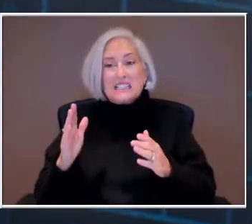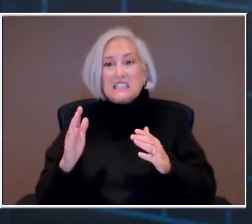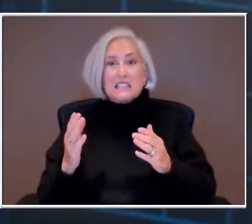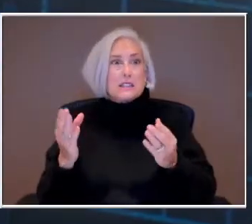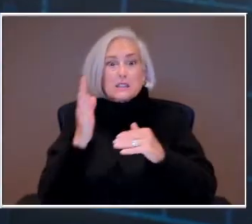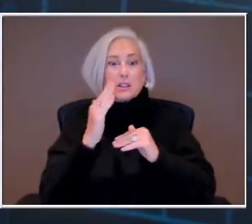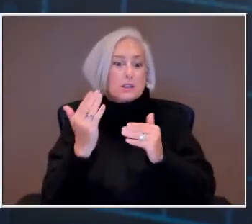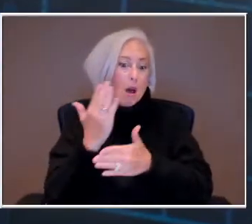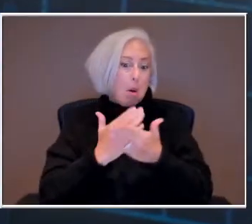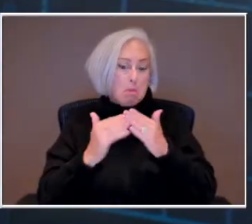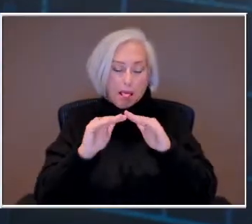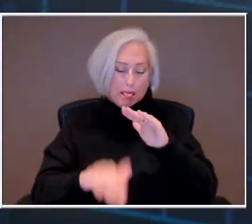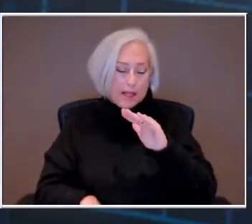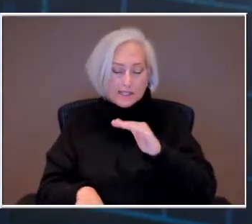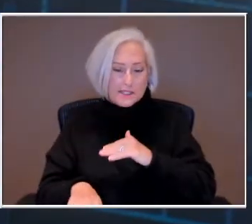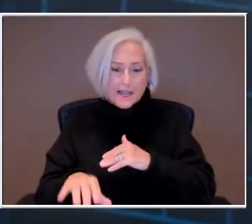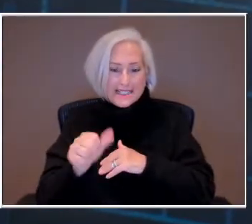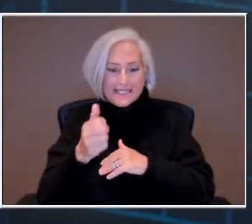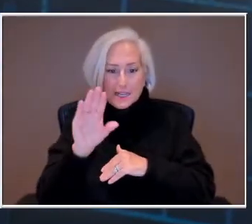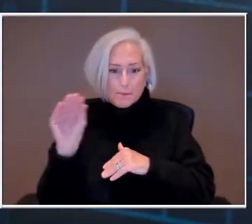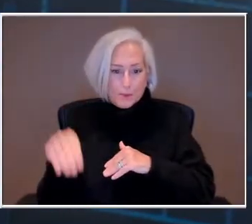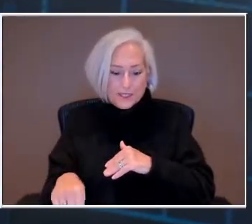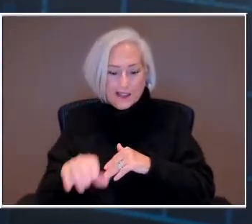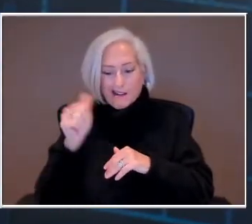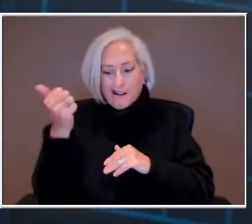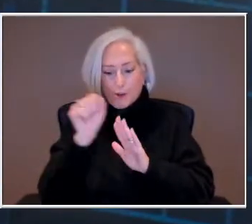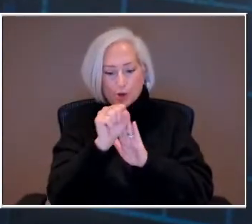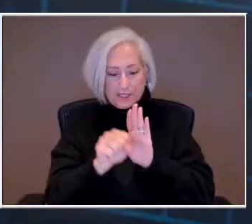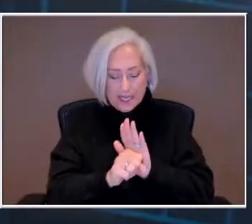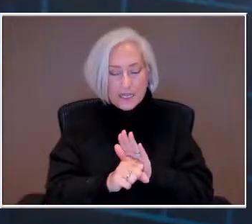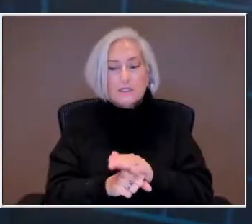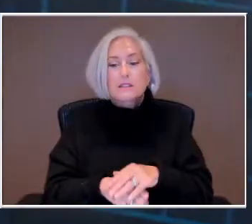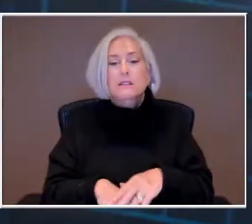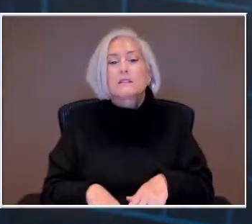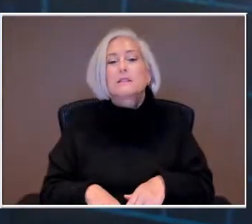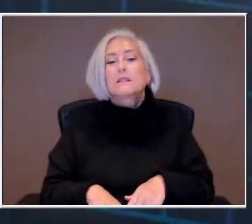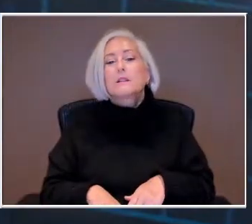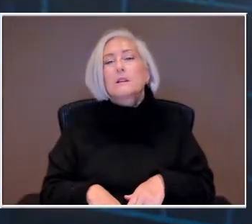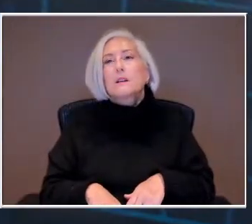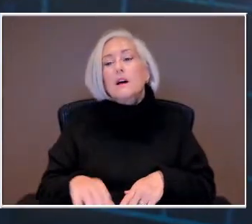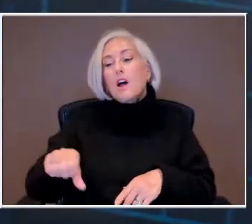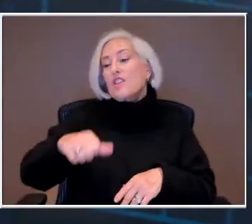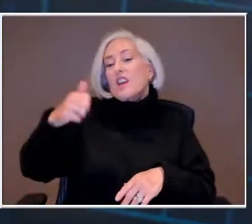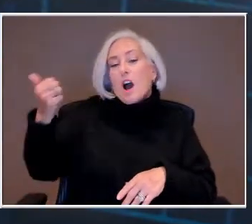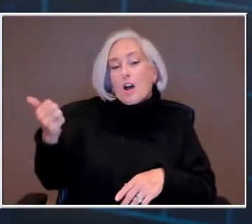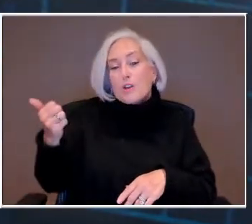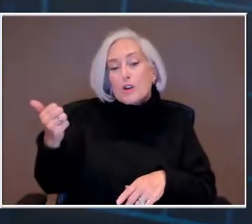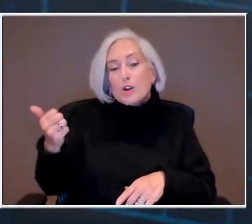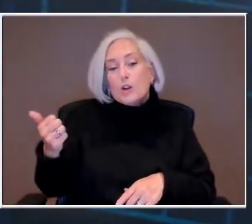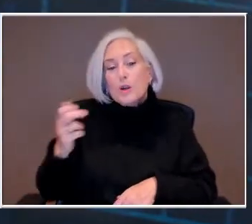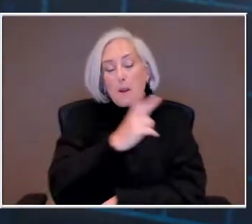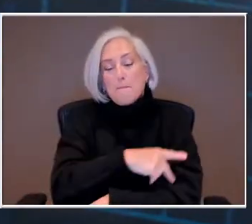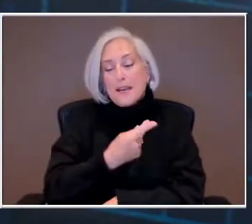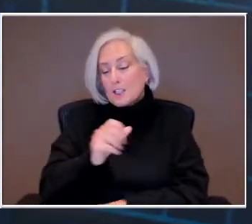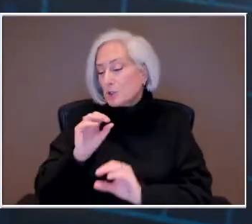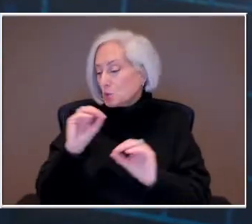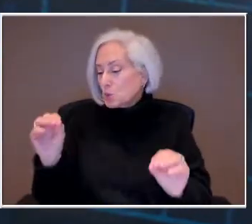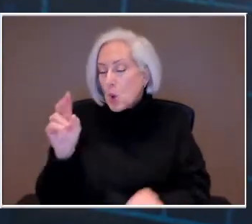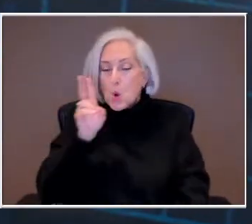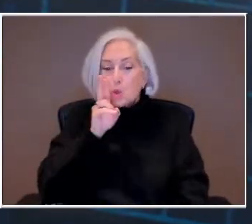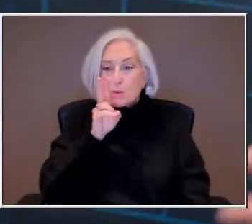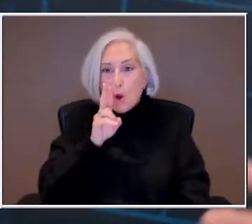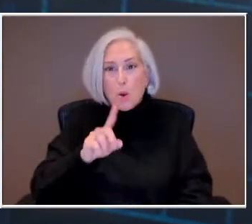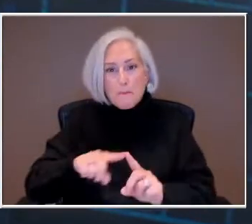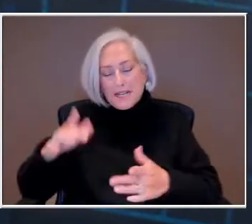patients out there, they are eligible, they're not getting screening. The other fact is the patients who are non-smokers, if they have symptoms,